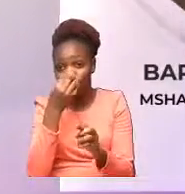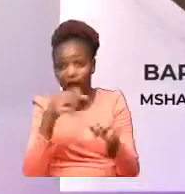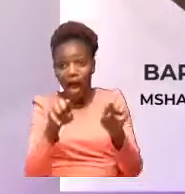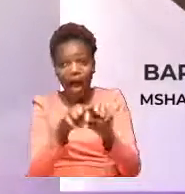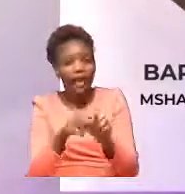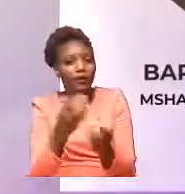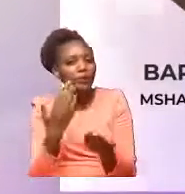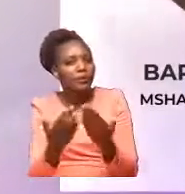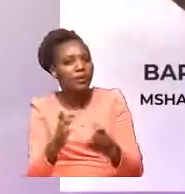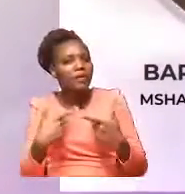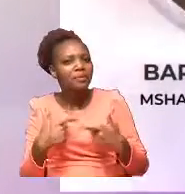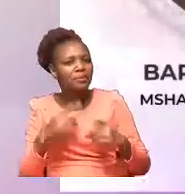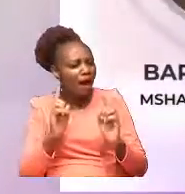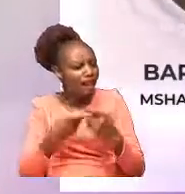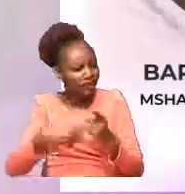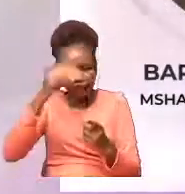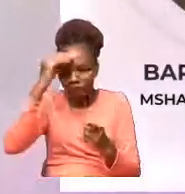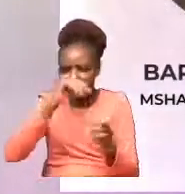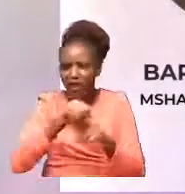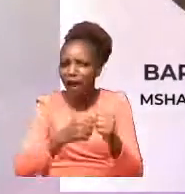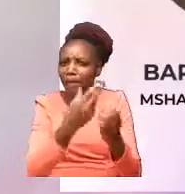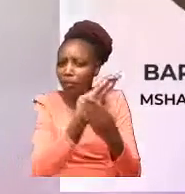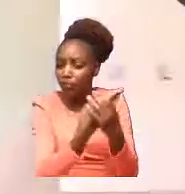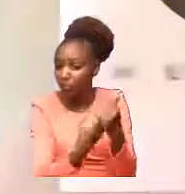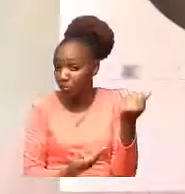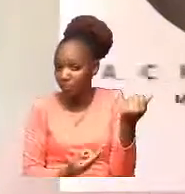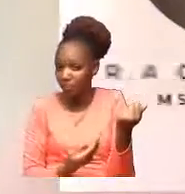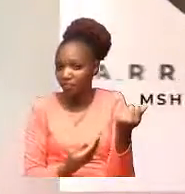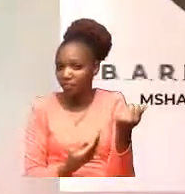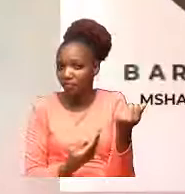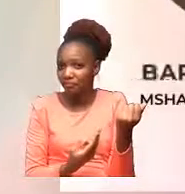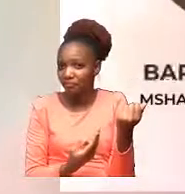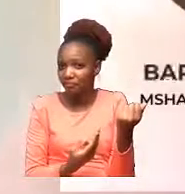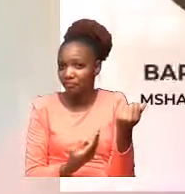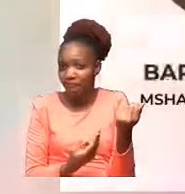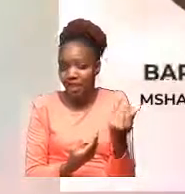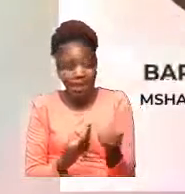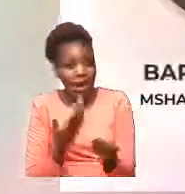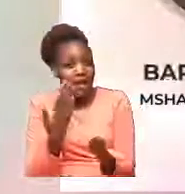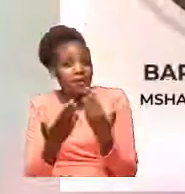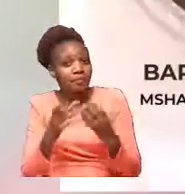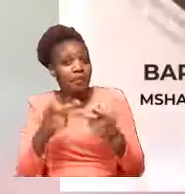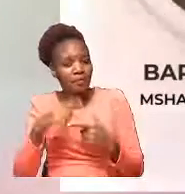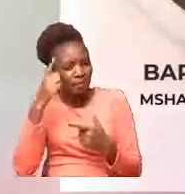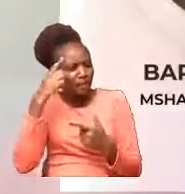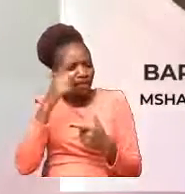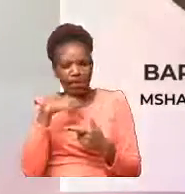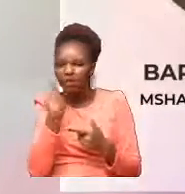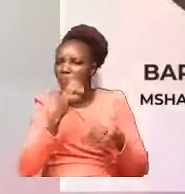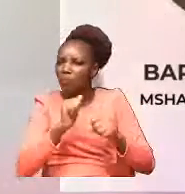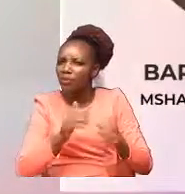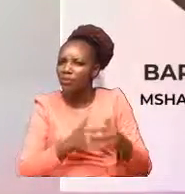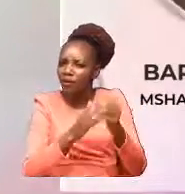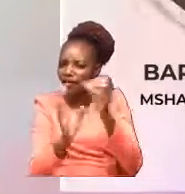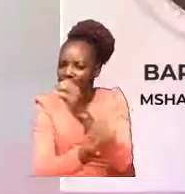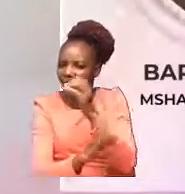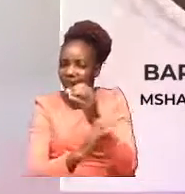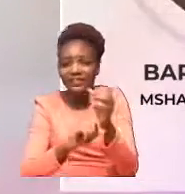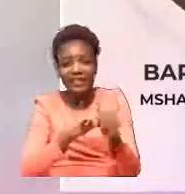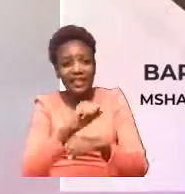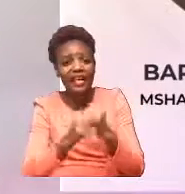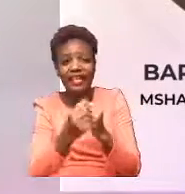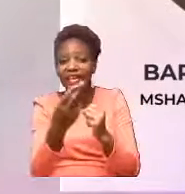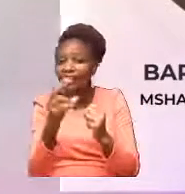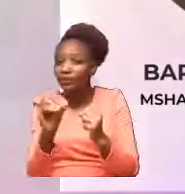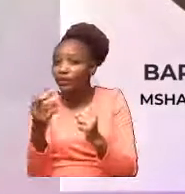find a formation around another leader, whether that leader will be Ruto or whosoever else, we cannot tell. It is